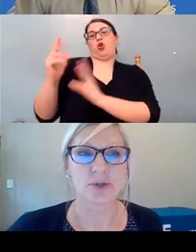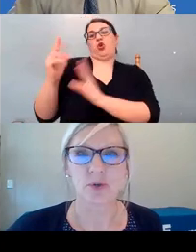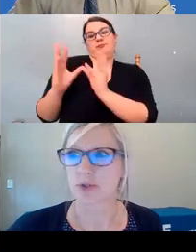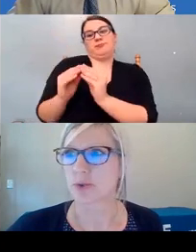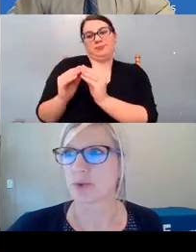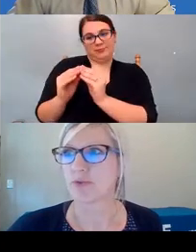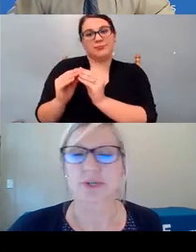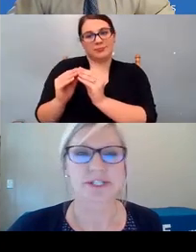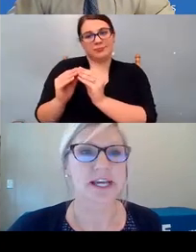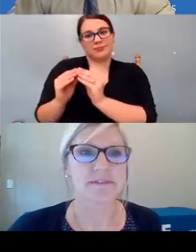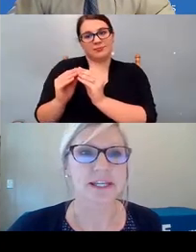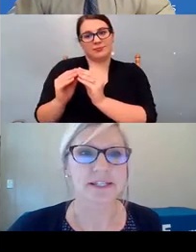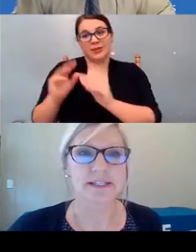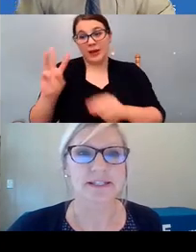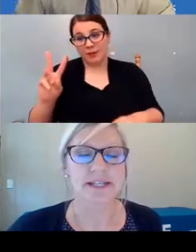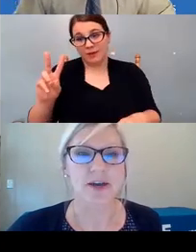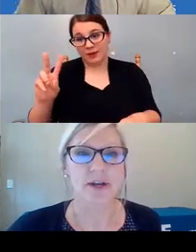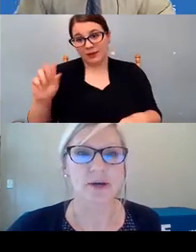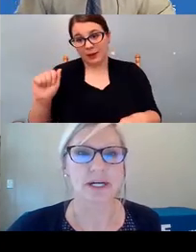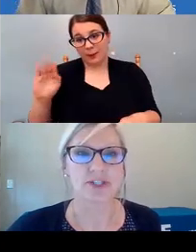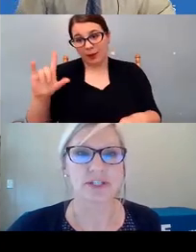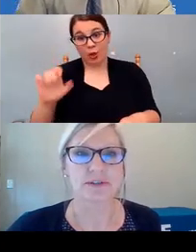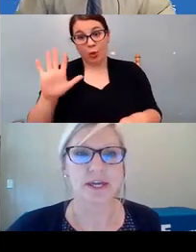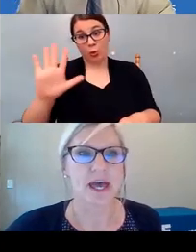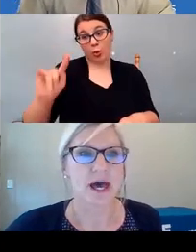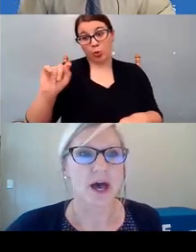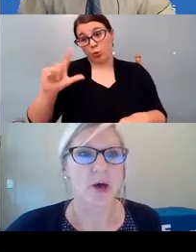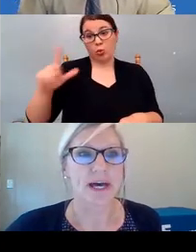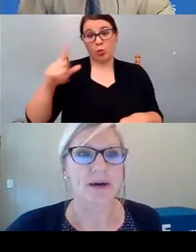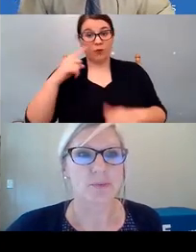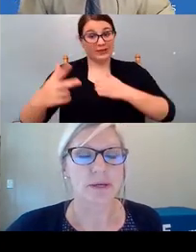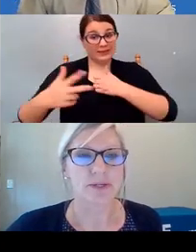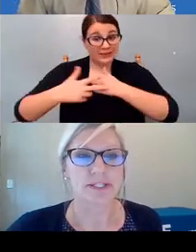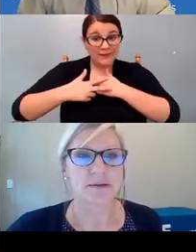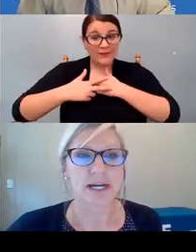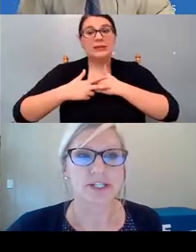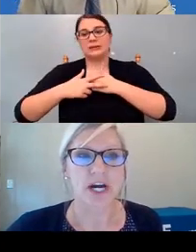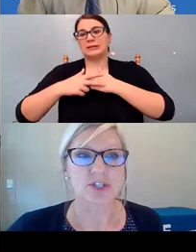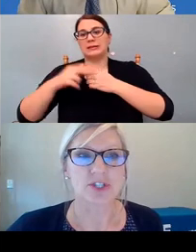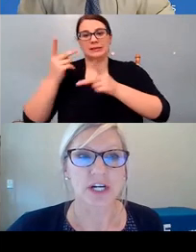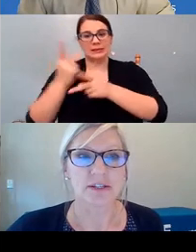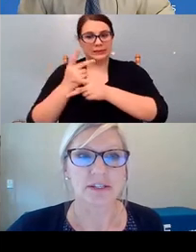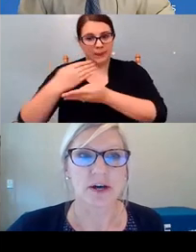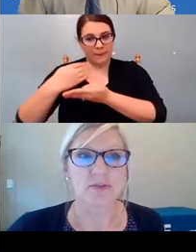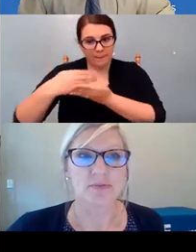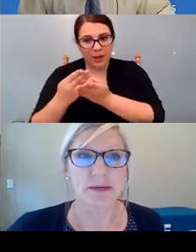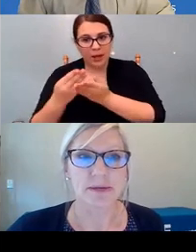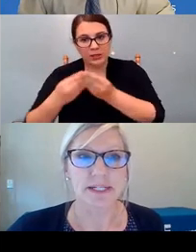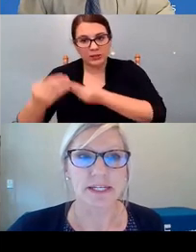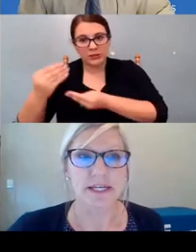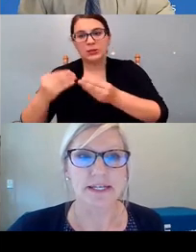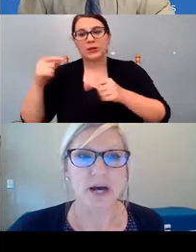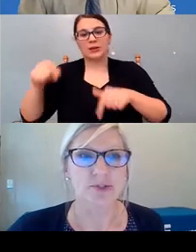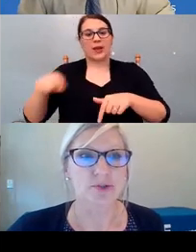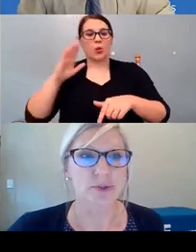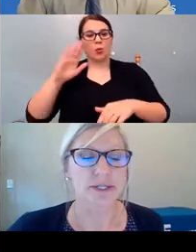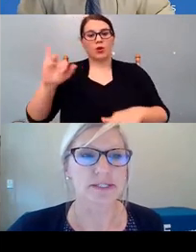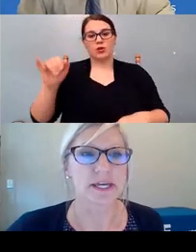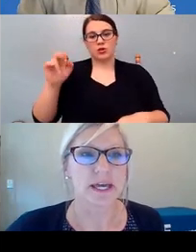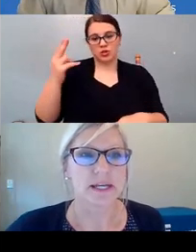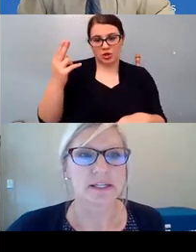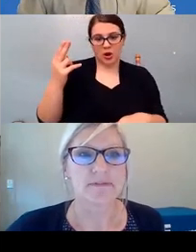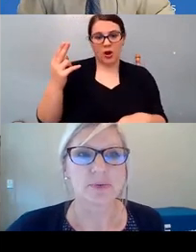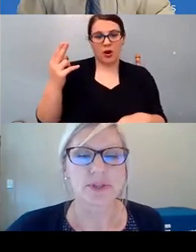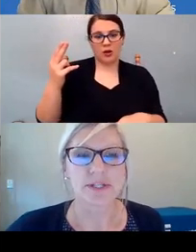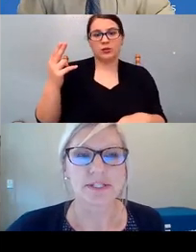WVABLE, your tool for savings and staying on a budget. That will be presented by Josh Juckett of BB&T, now